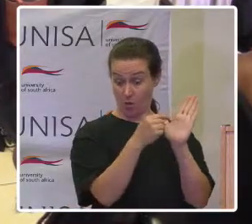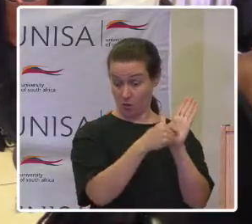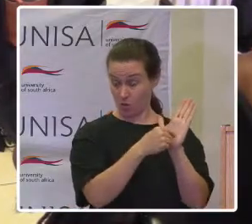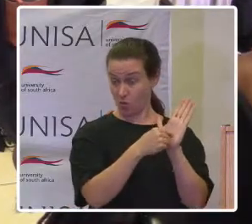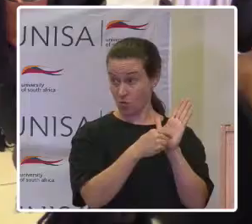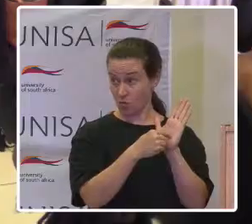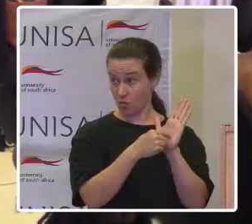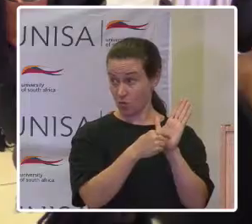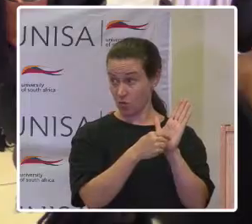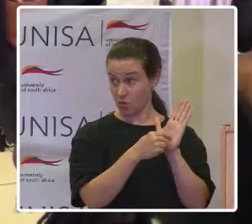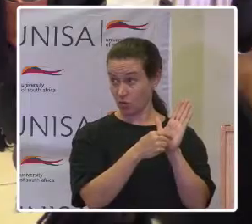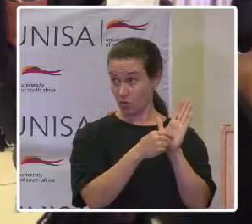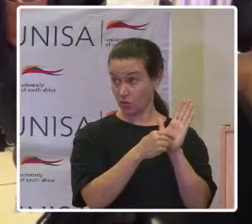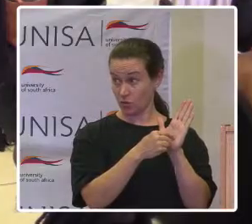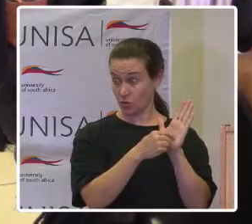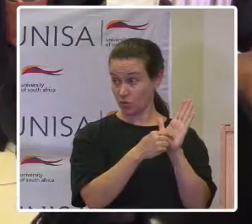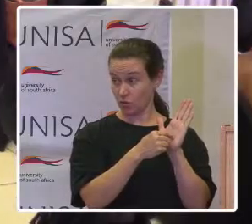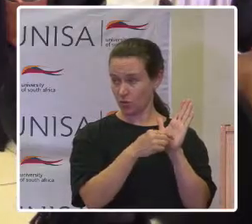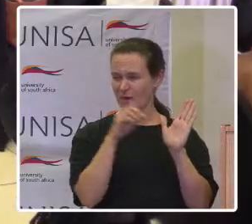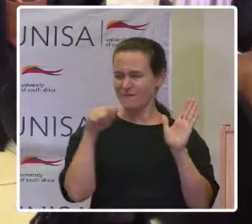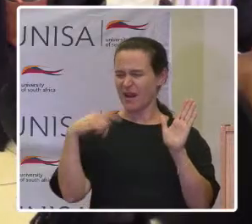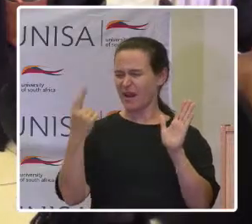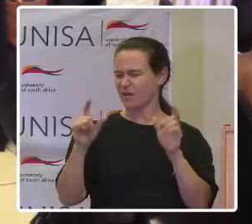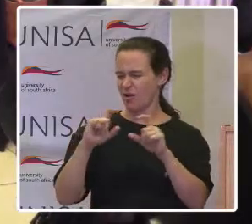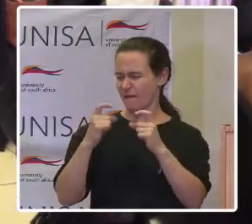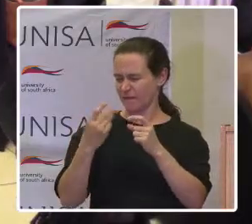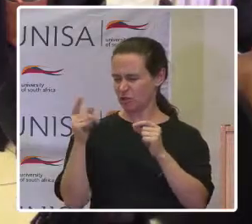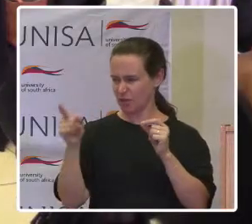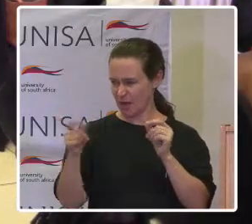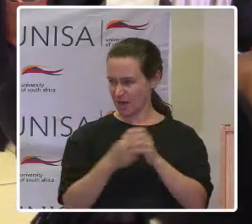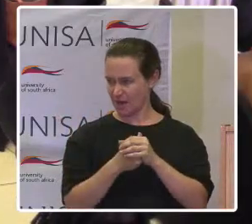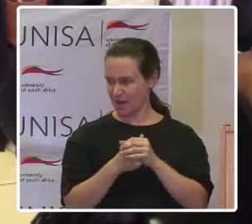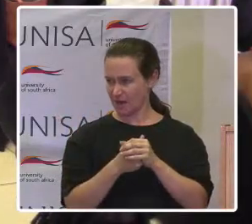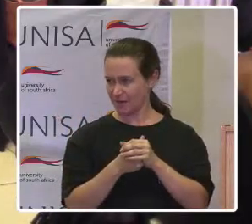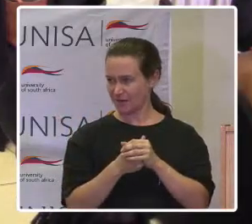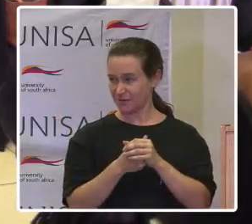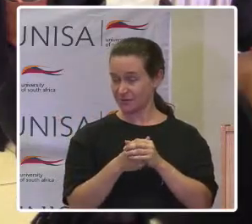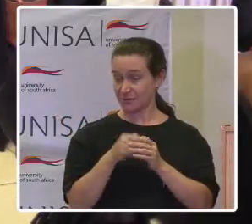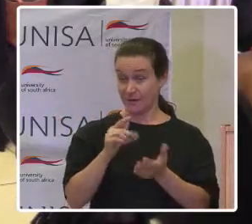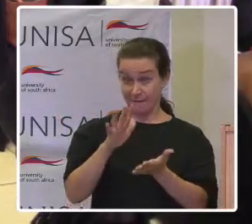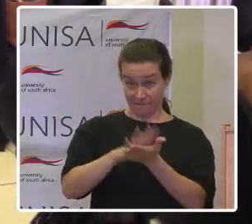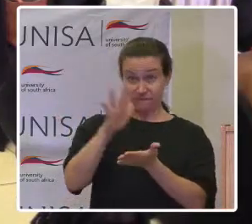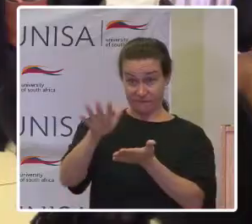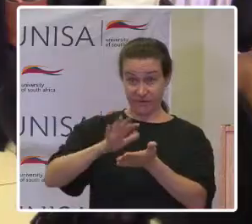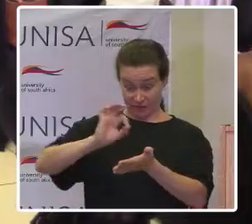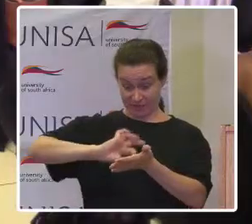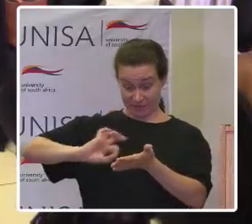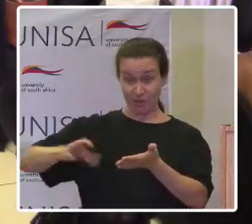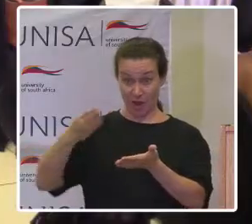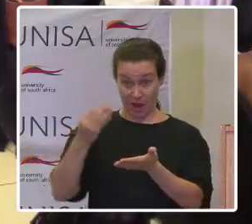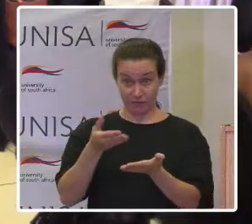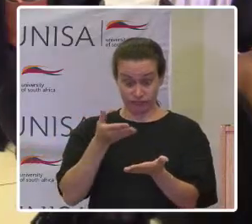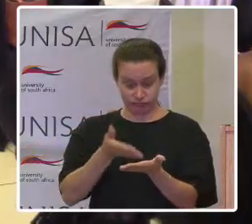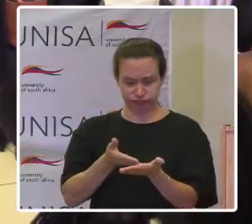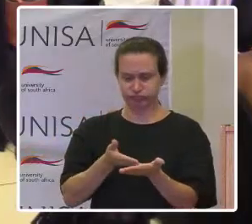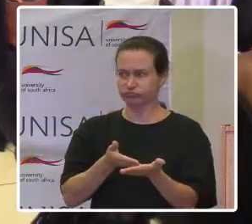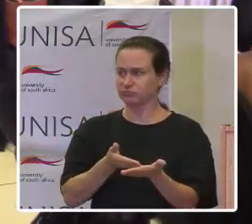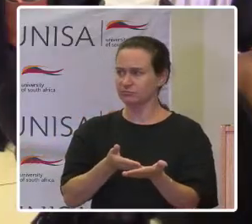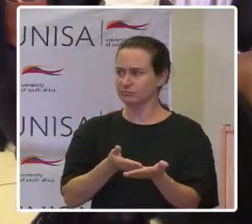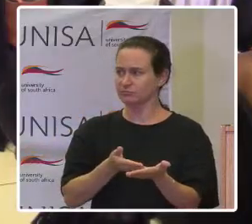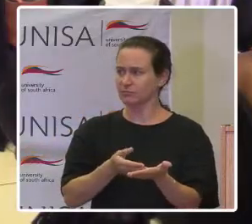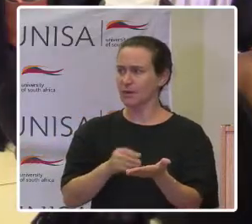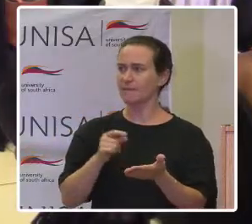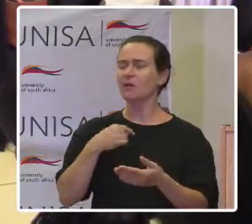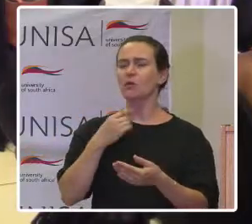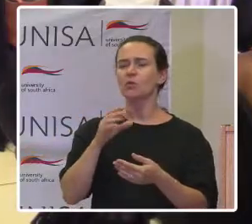a simple one, the Malabo Convention. It's still sitting with 15 signatures. But we're talking